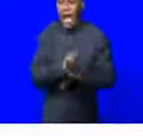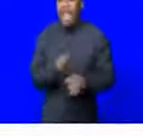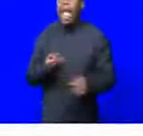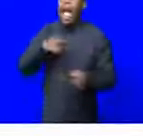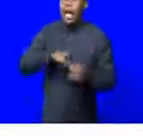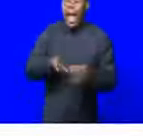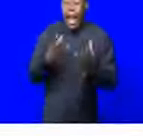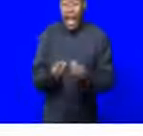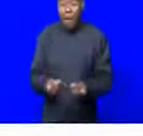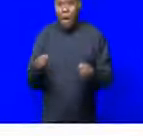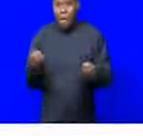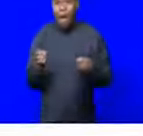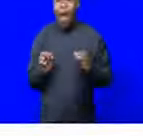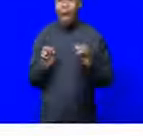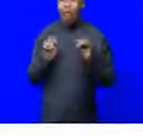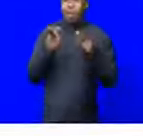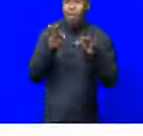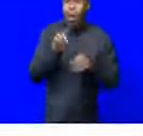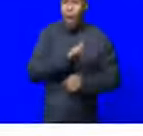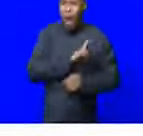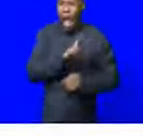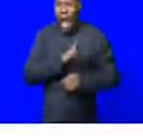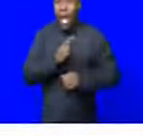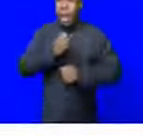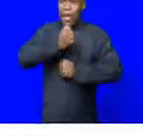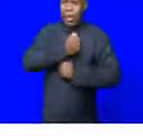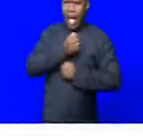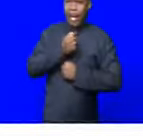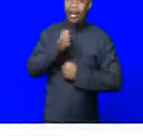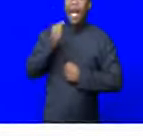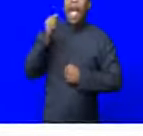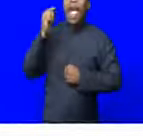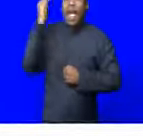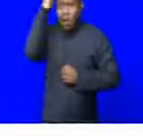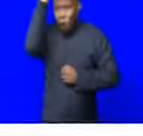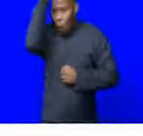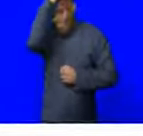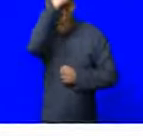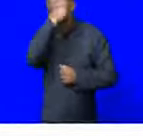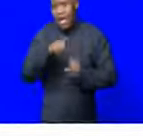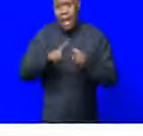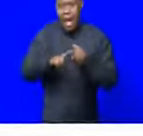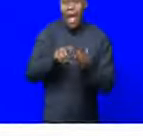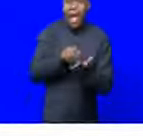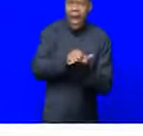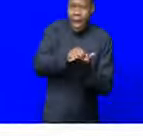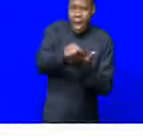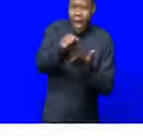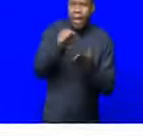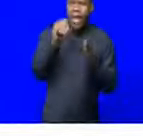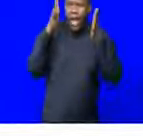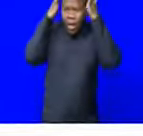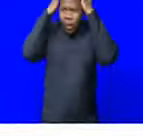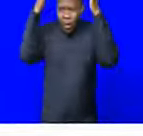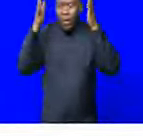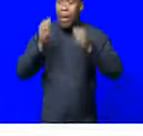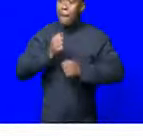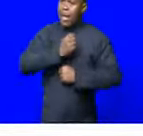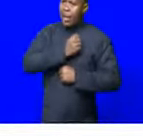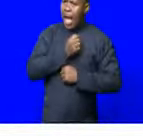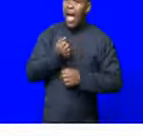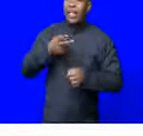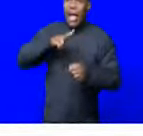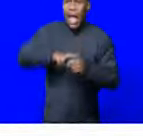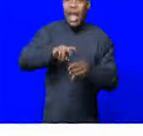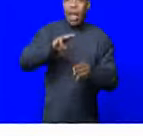yabo bathanda le culture nathi ke bonkosi singene sakusekela kakhulu ngekuba sithanda kakhulu